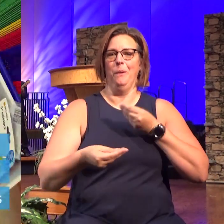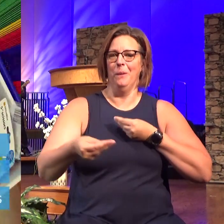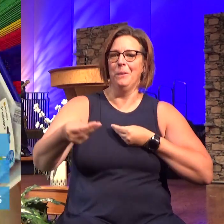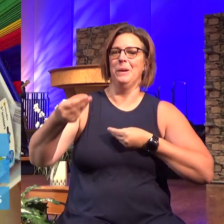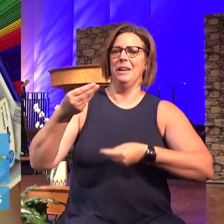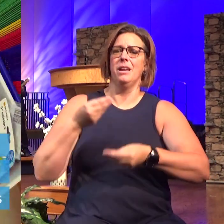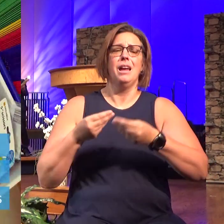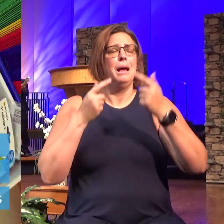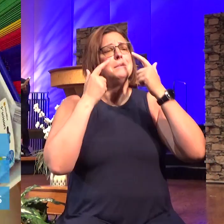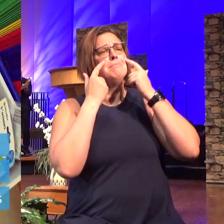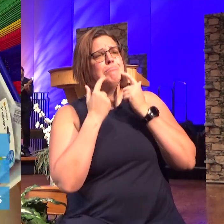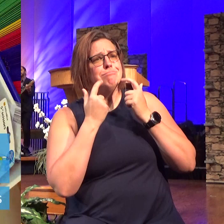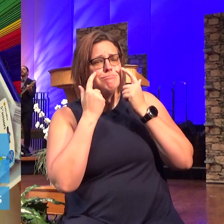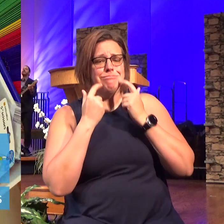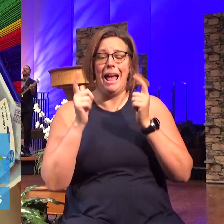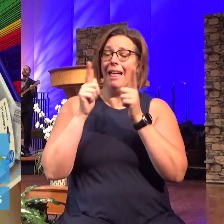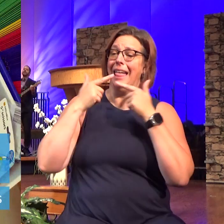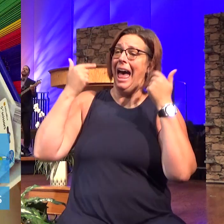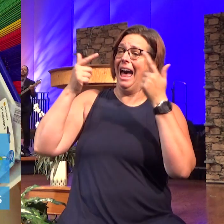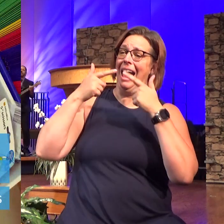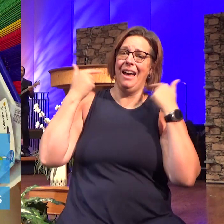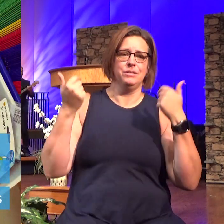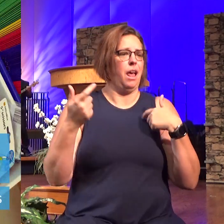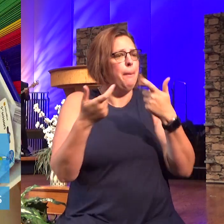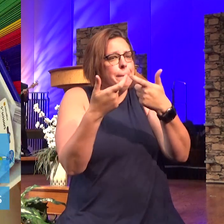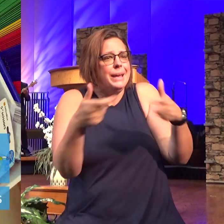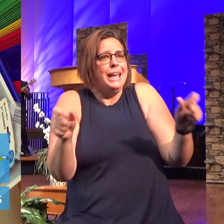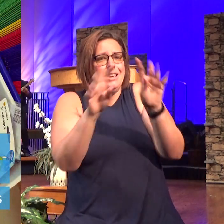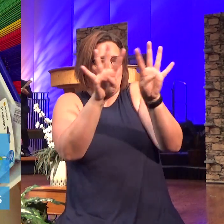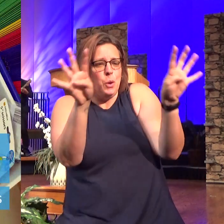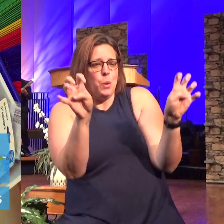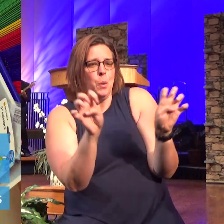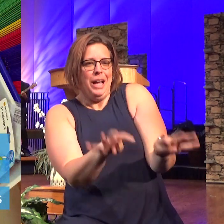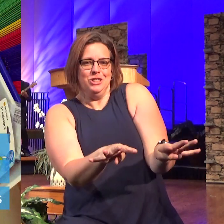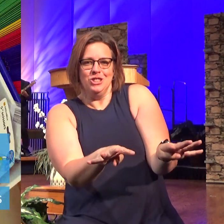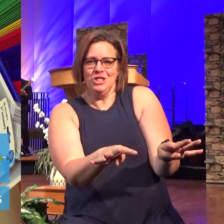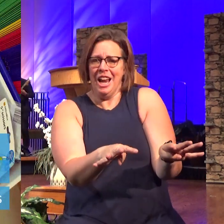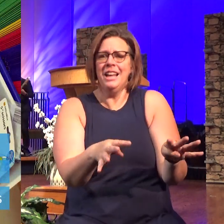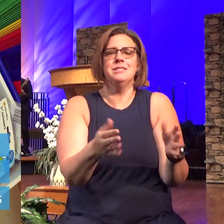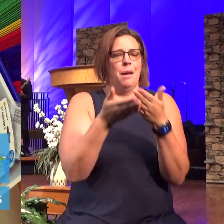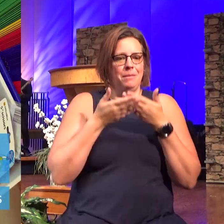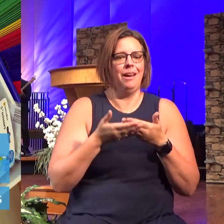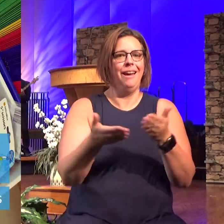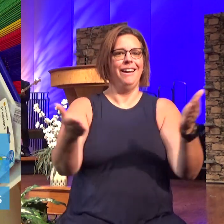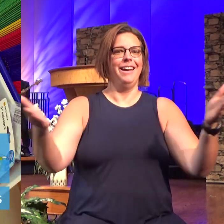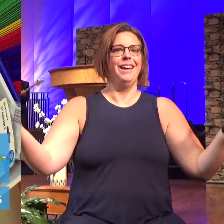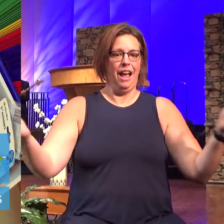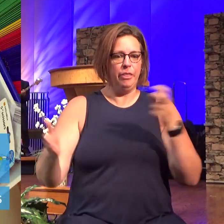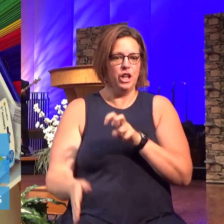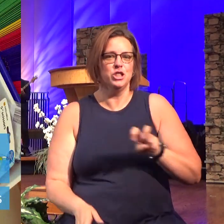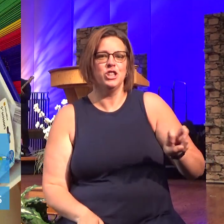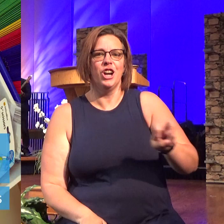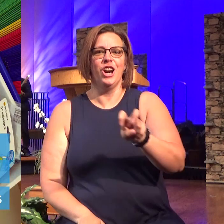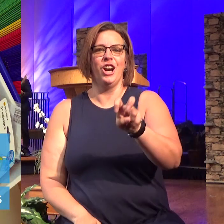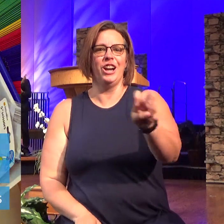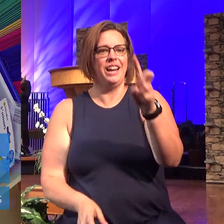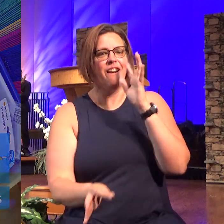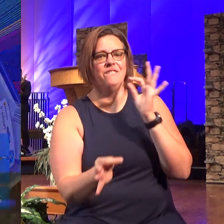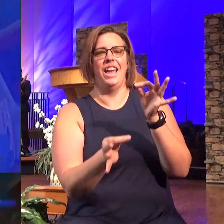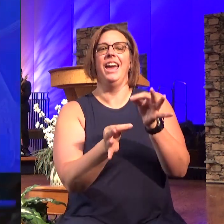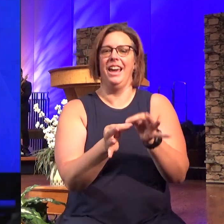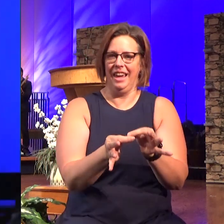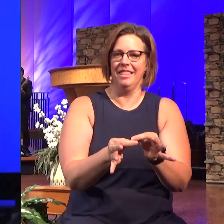to tears and laughter and the great unknown, to the open journey into